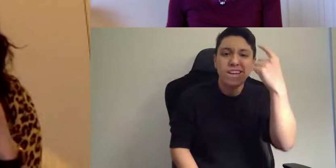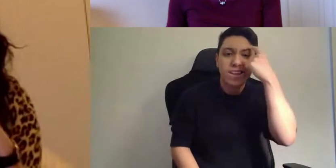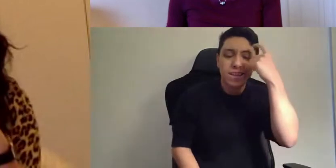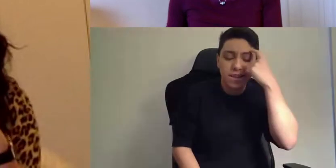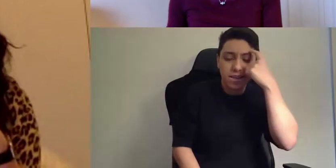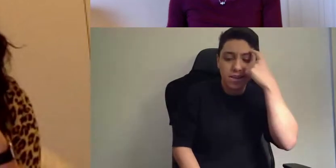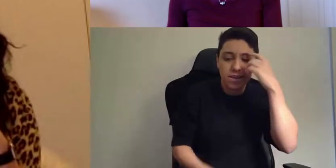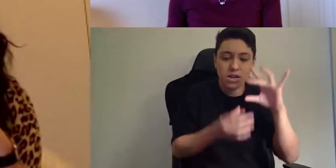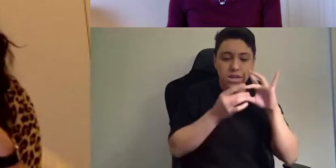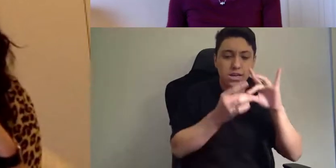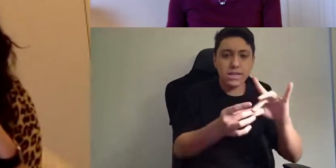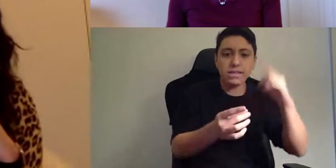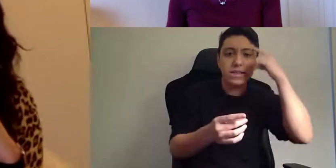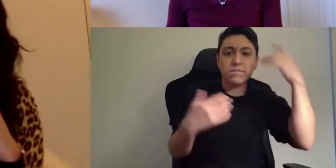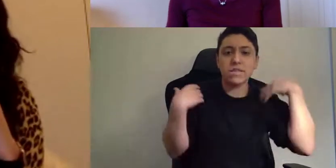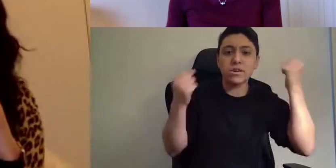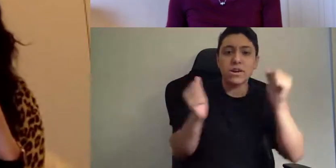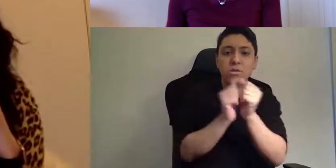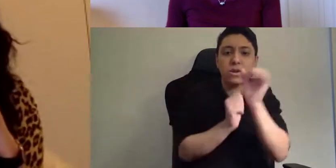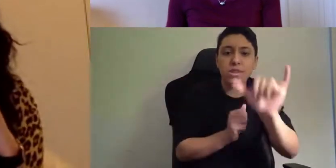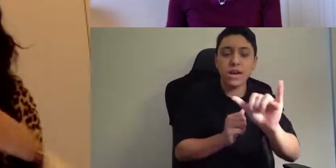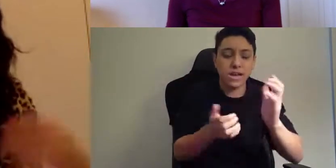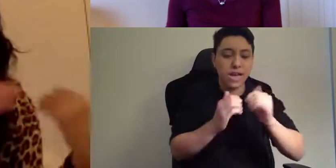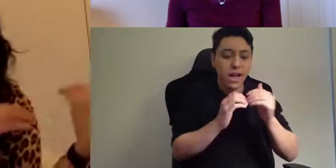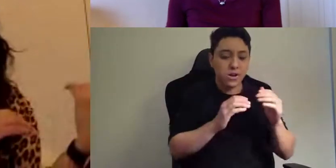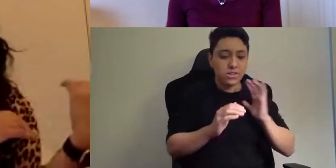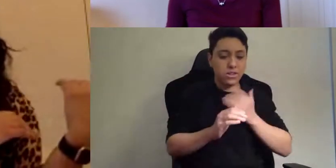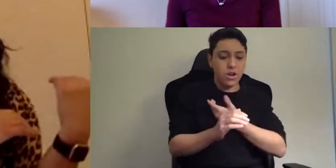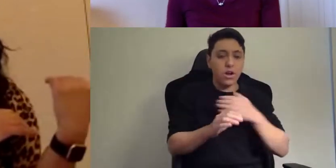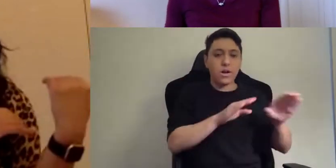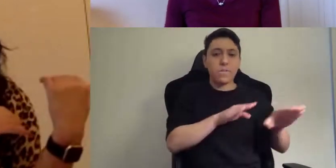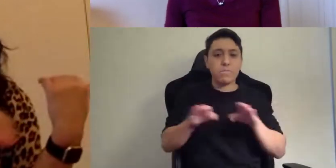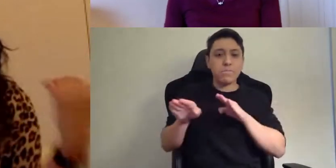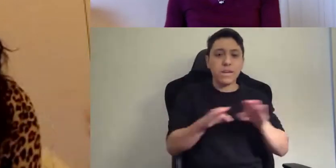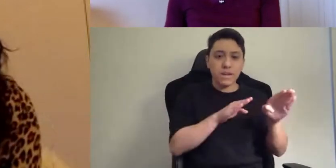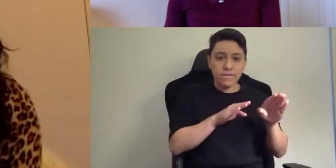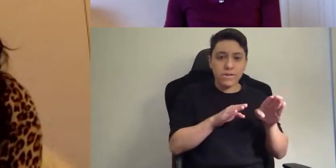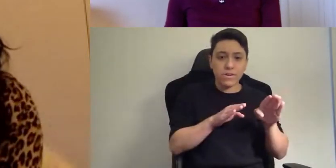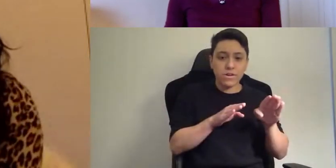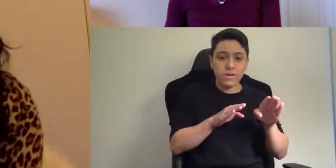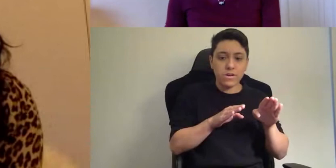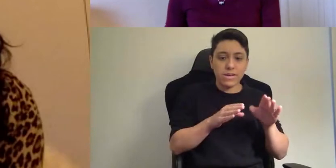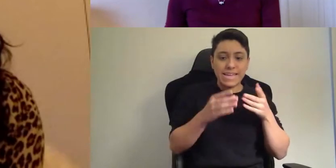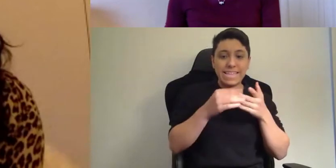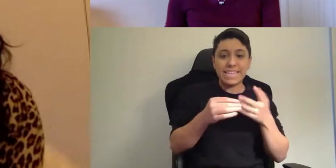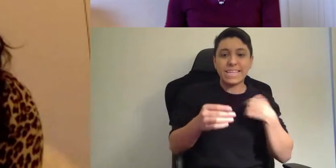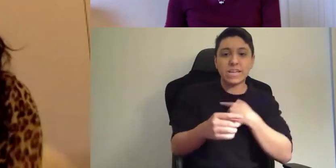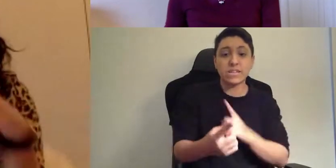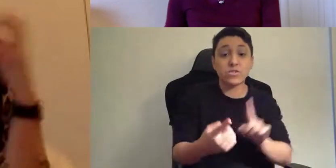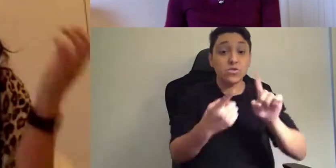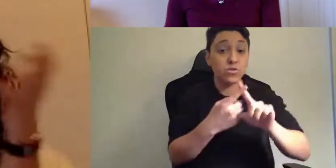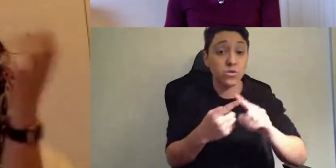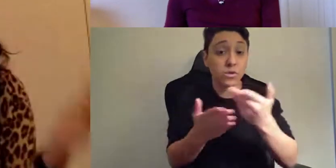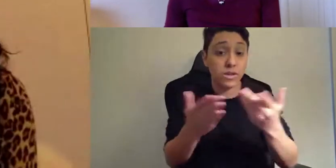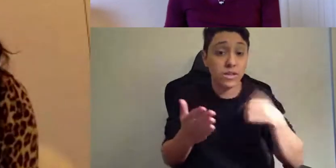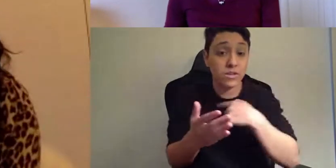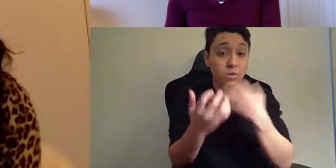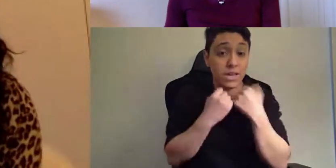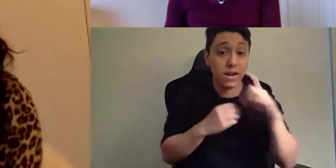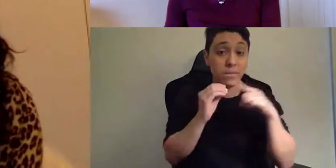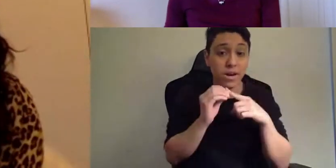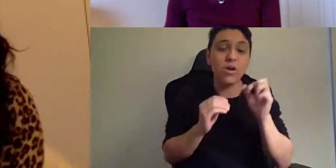how does our behavior lead us closer to what we care about or further away from what we care about? And when we situate